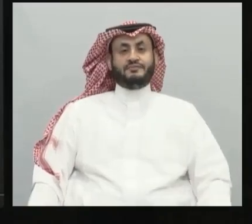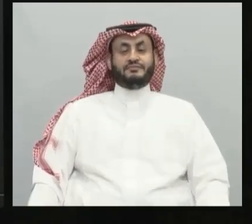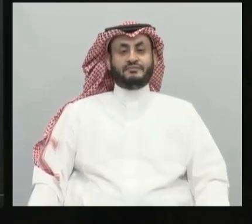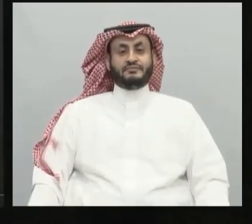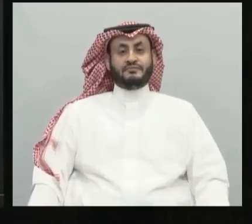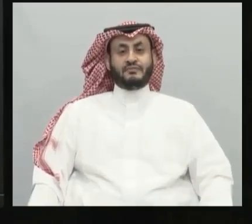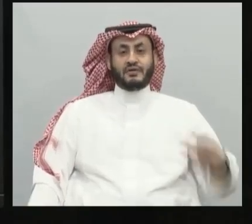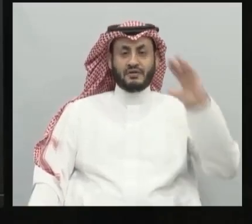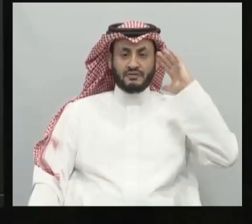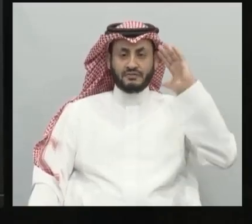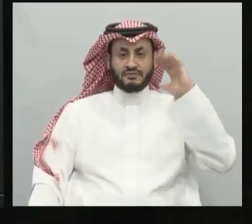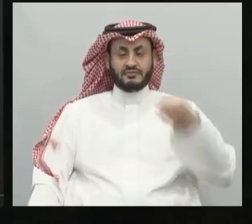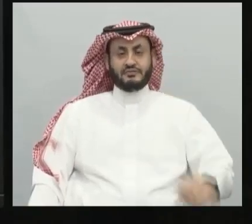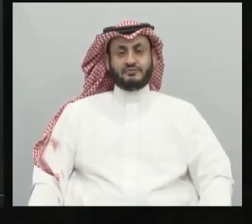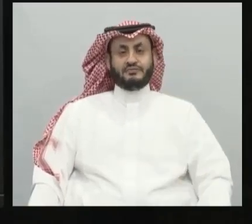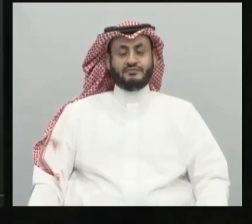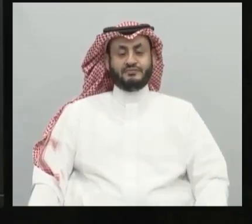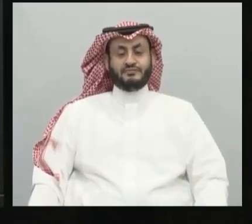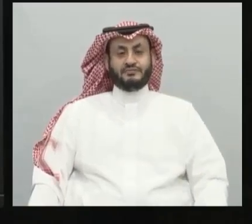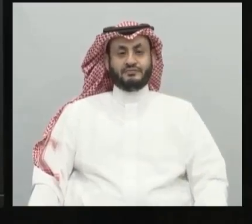Thank you so much. See you next class. Bye-bye for now.